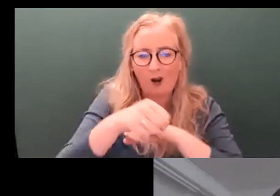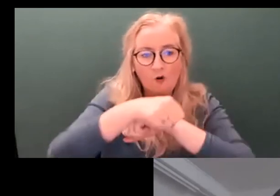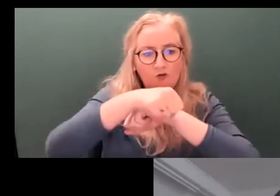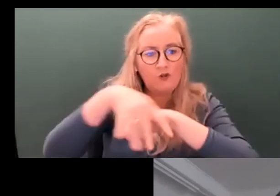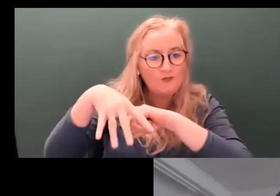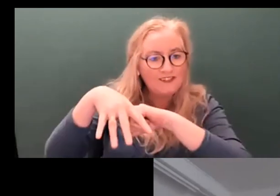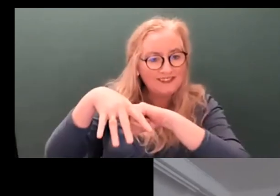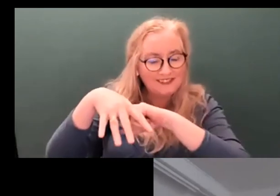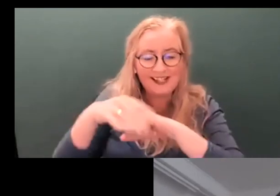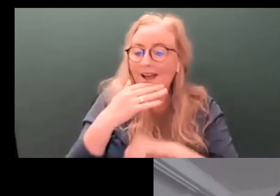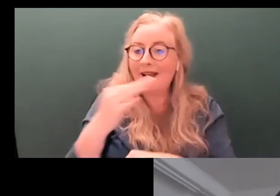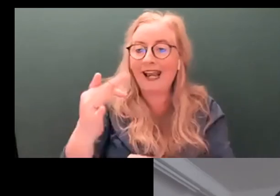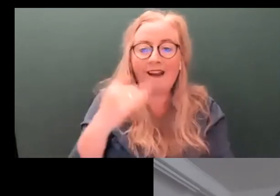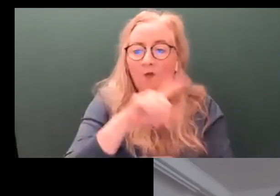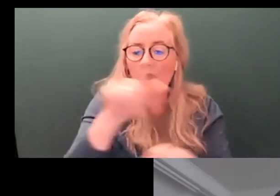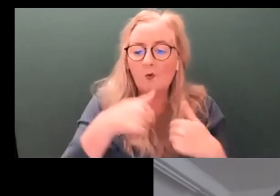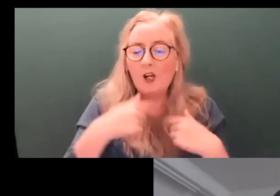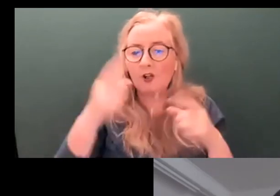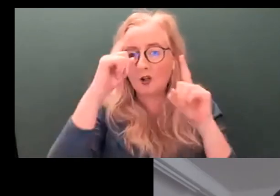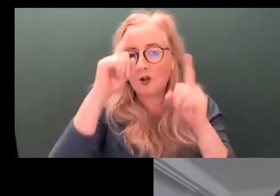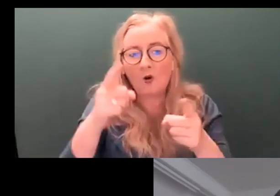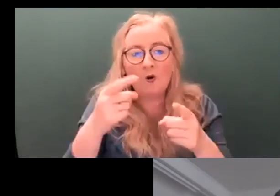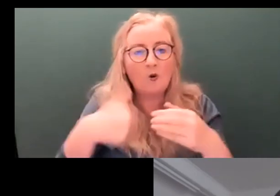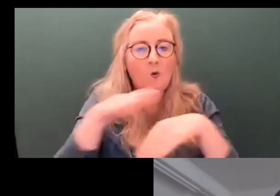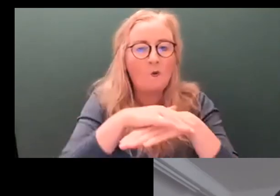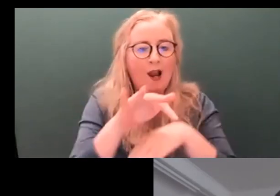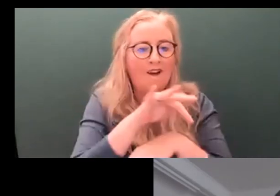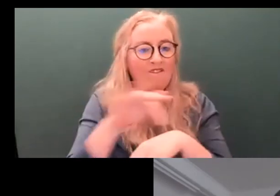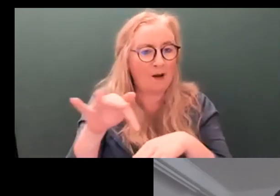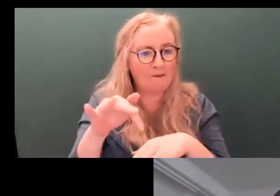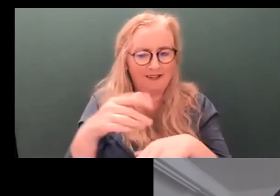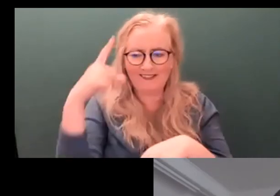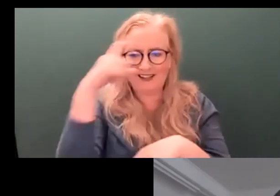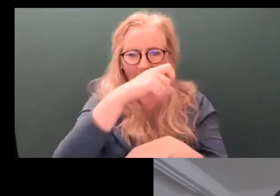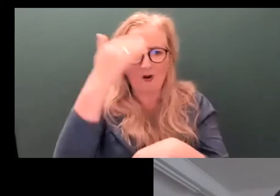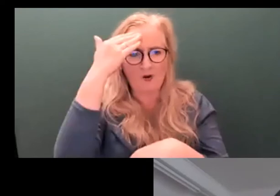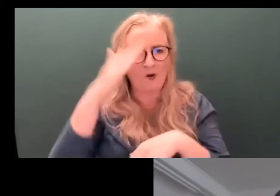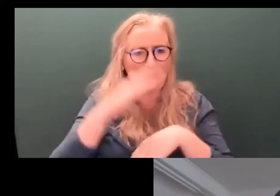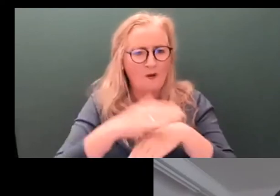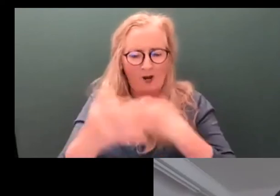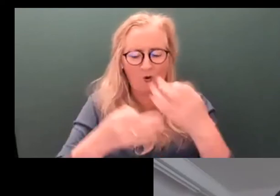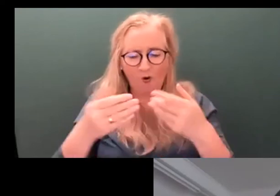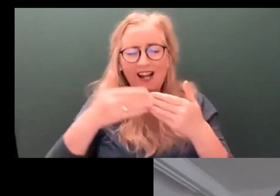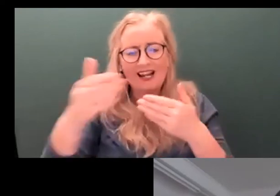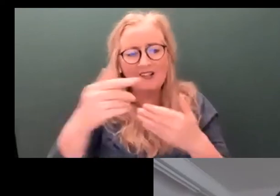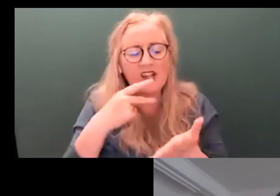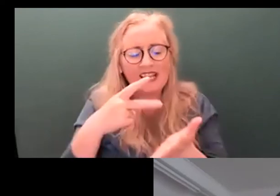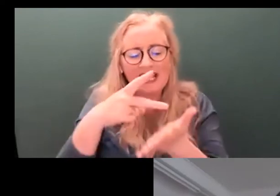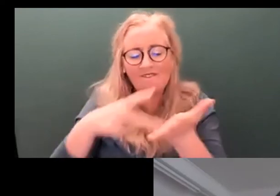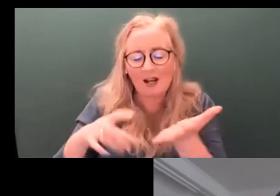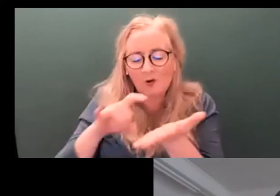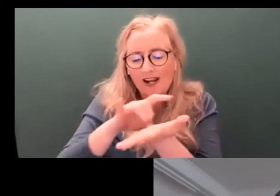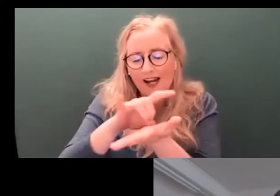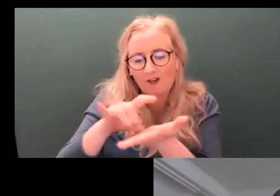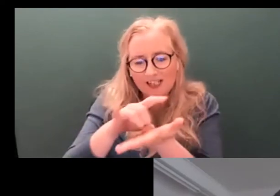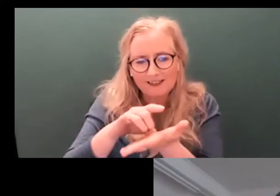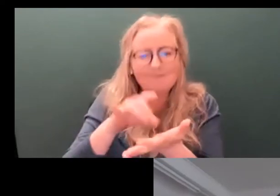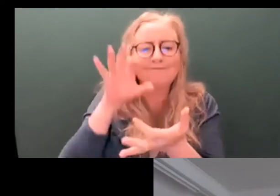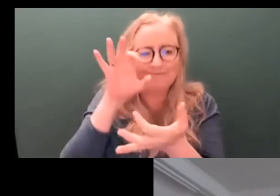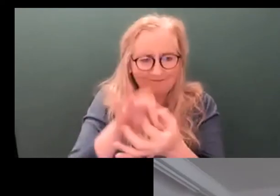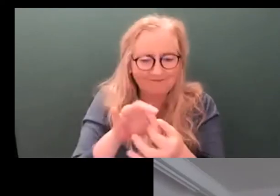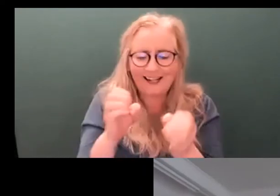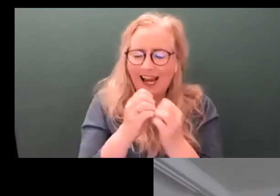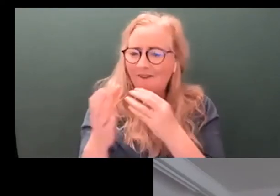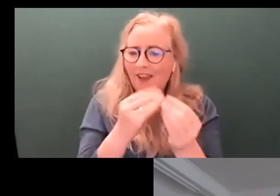know where we come from, it's very hard to know where we're going and the value of heritage is in everything that we do. Indeed,